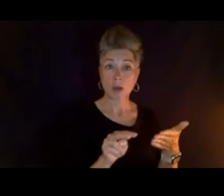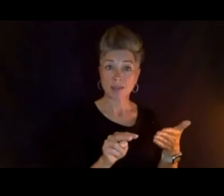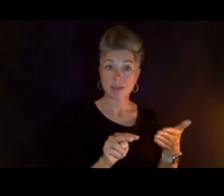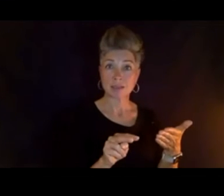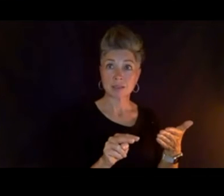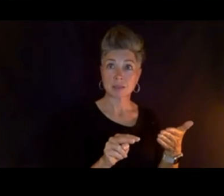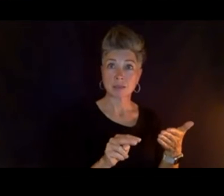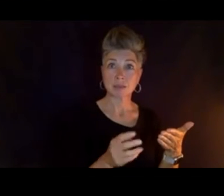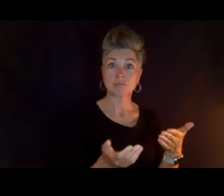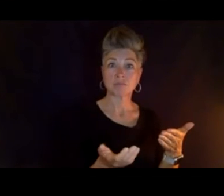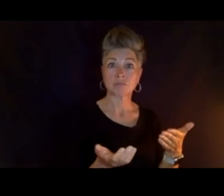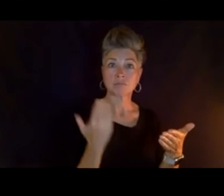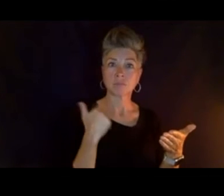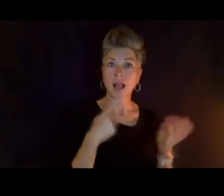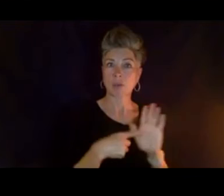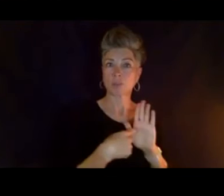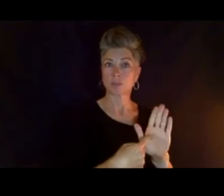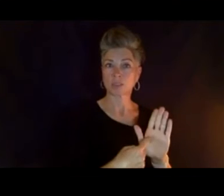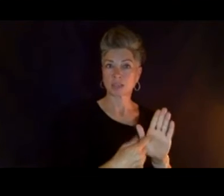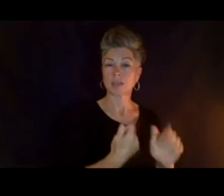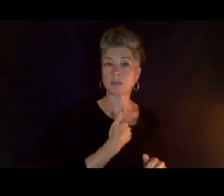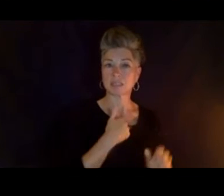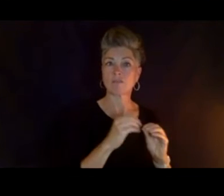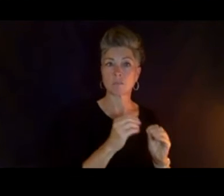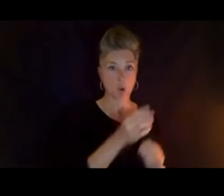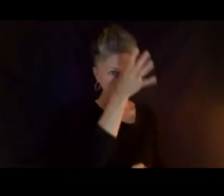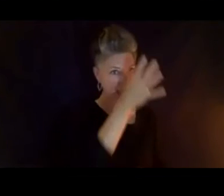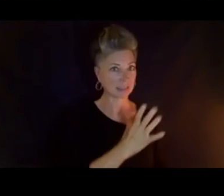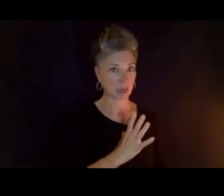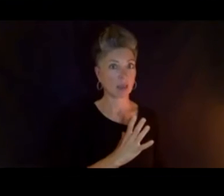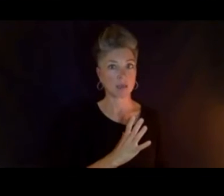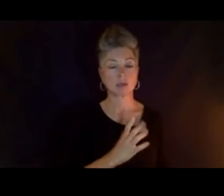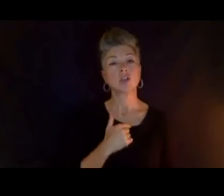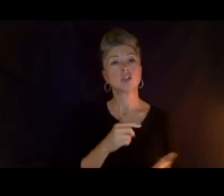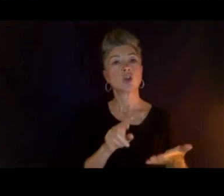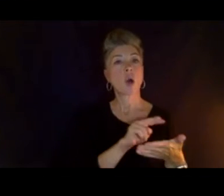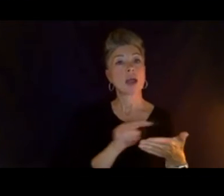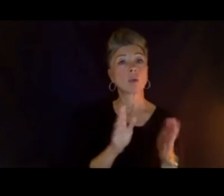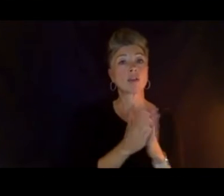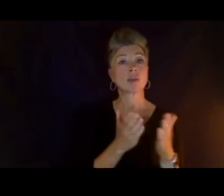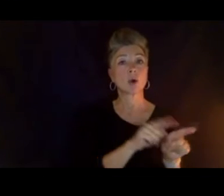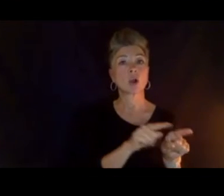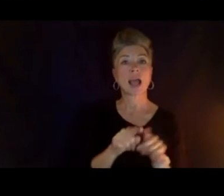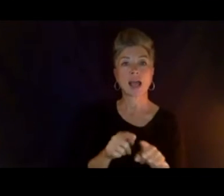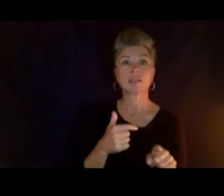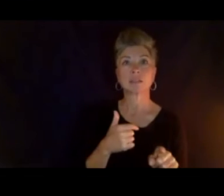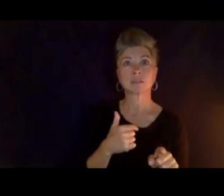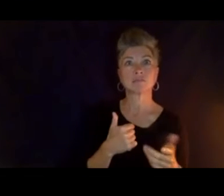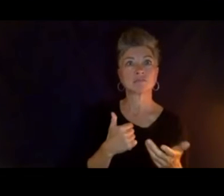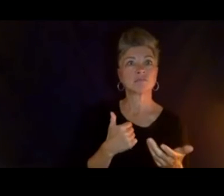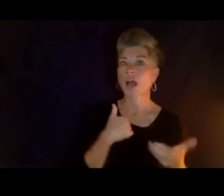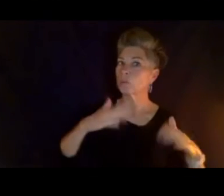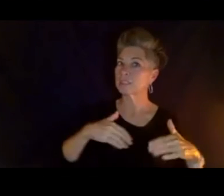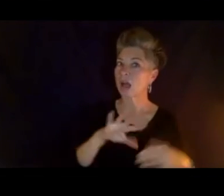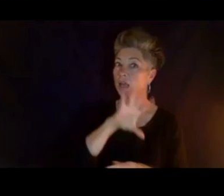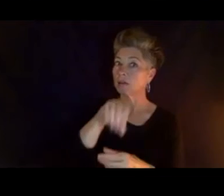was presented myself in a masculine state. So I read it as as I was outside of the community.